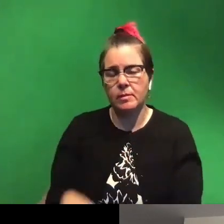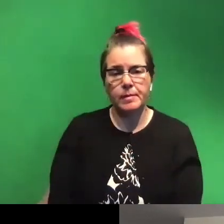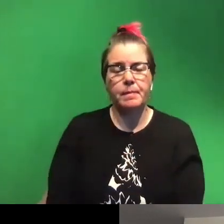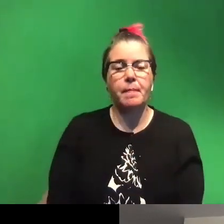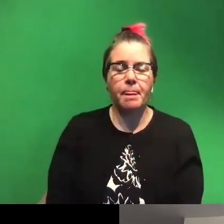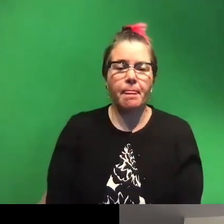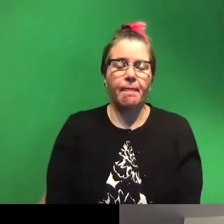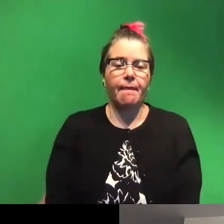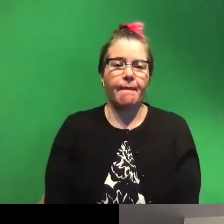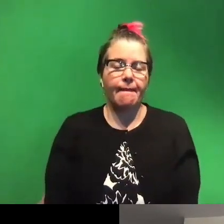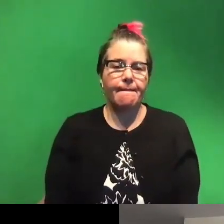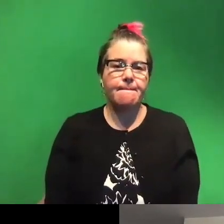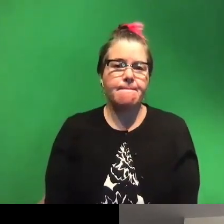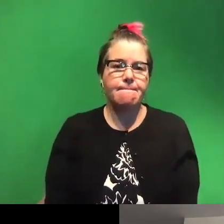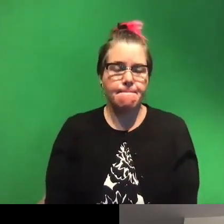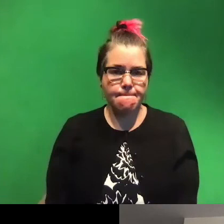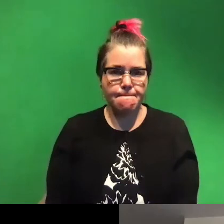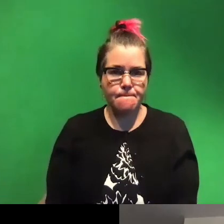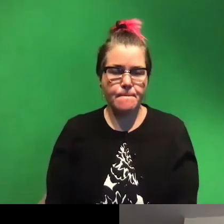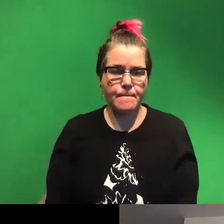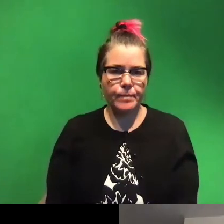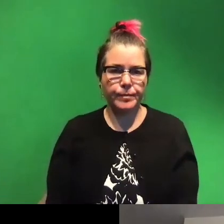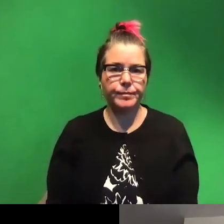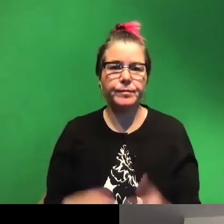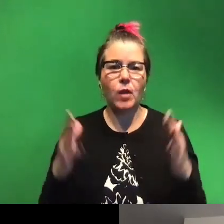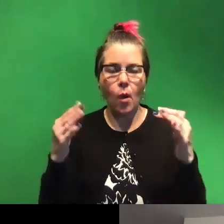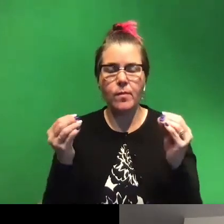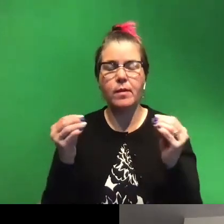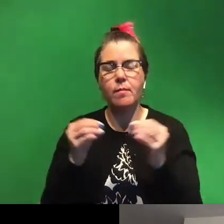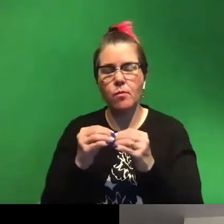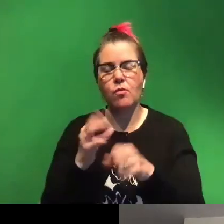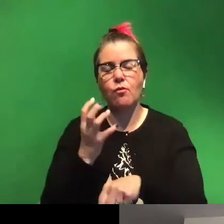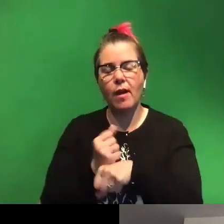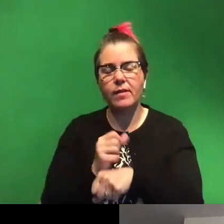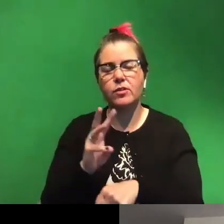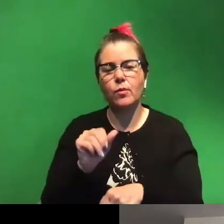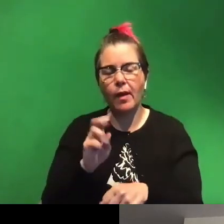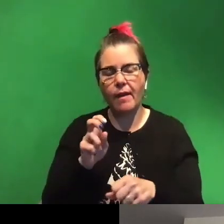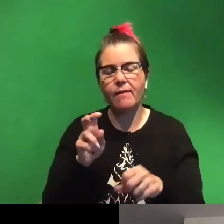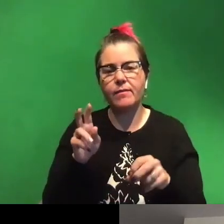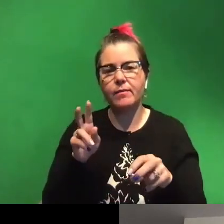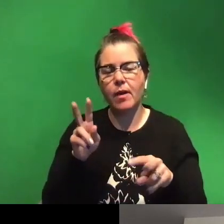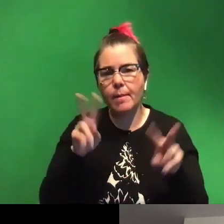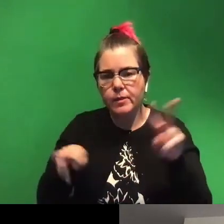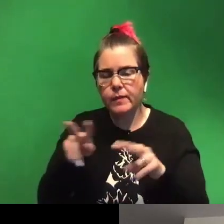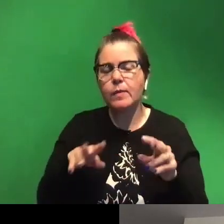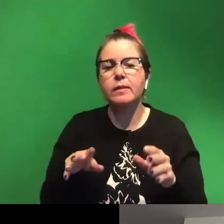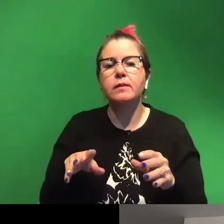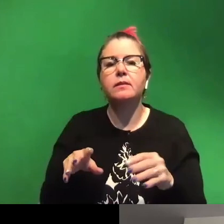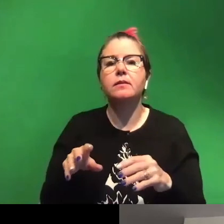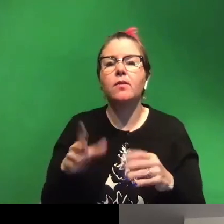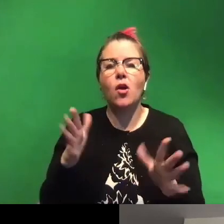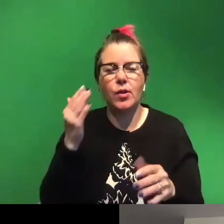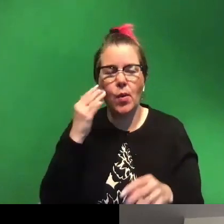we're hopefully going to have more gravitational waves observatories, and like we already know where they are, so we don't really have to look for